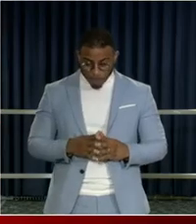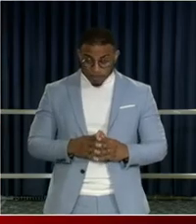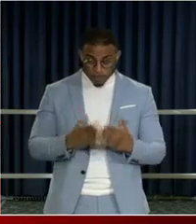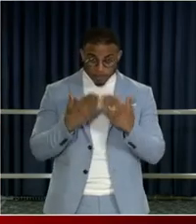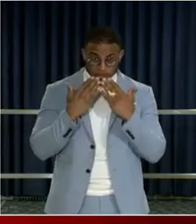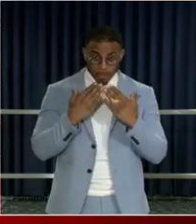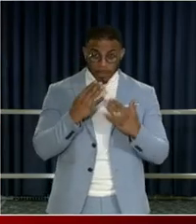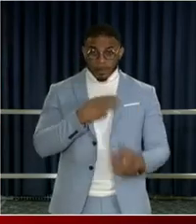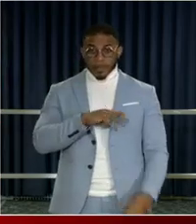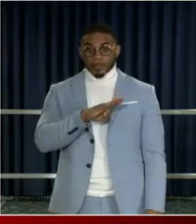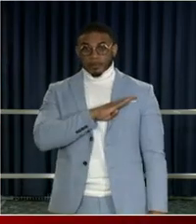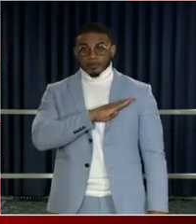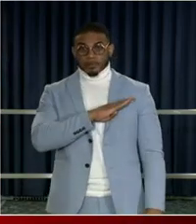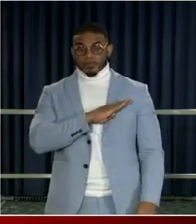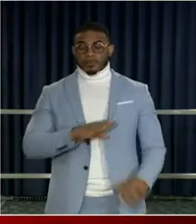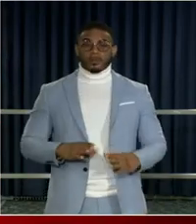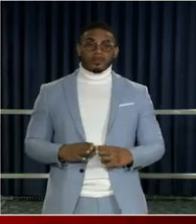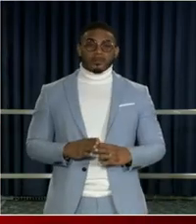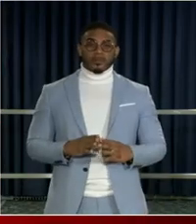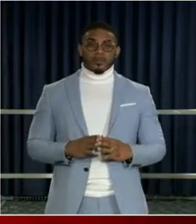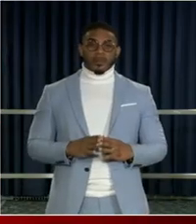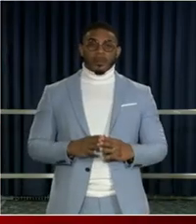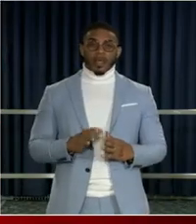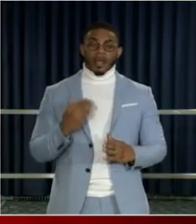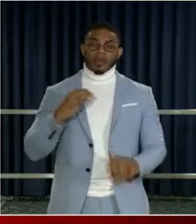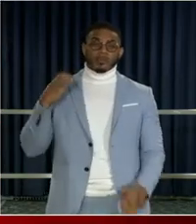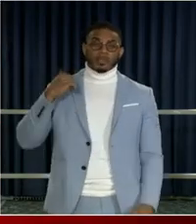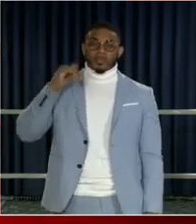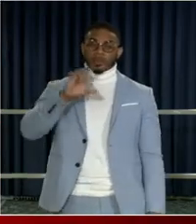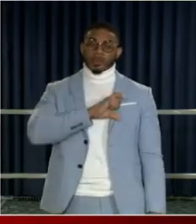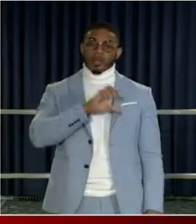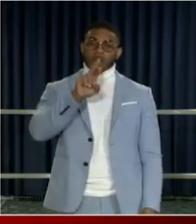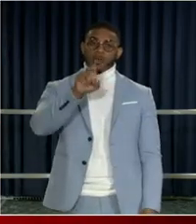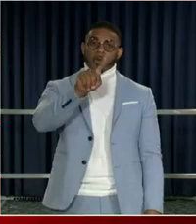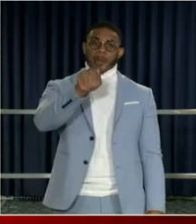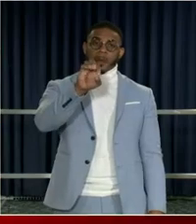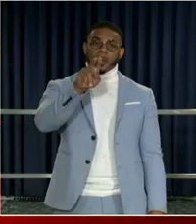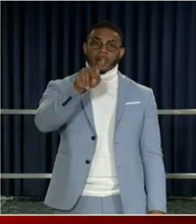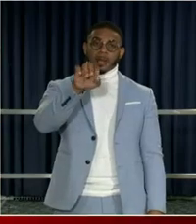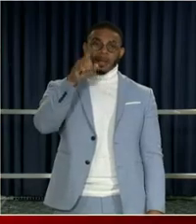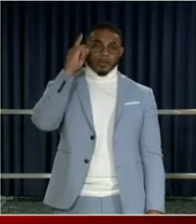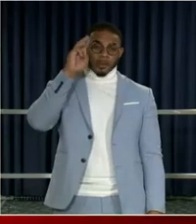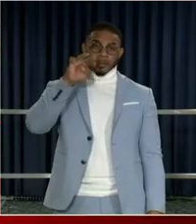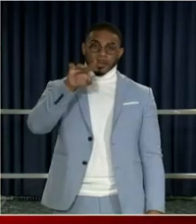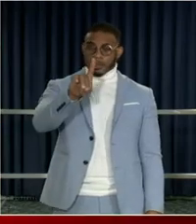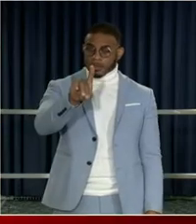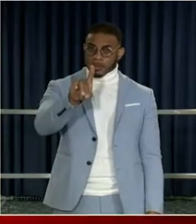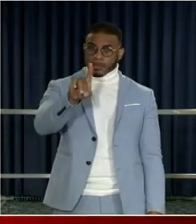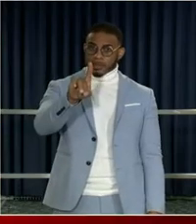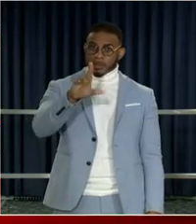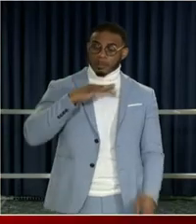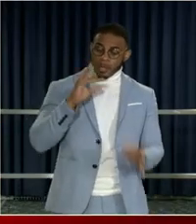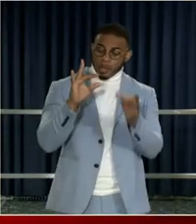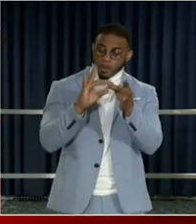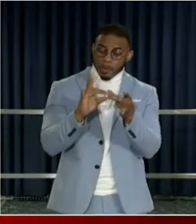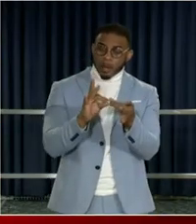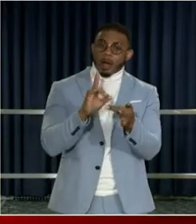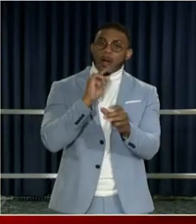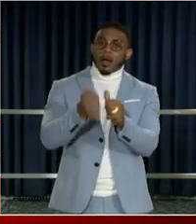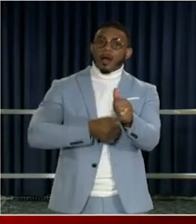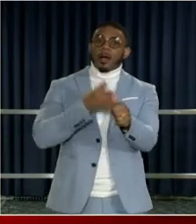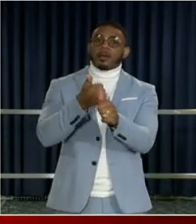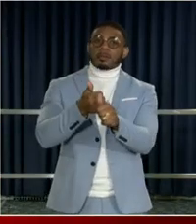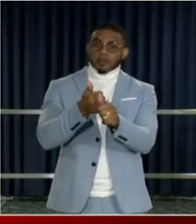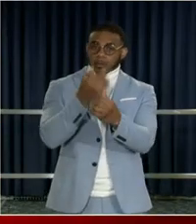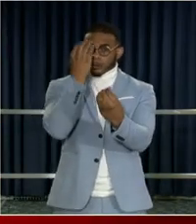Thank you, Mayor Bowser. I am Chief of Police Robert Conti of the Metropolitan Police Department. My remarks are an update